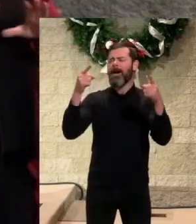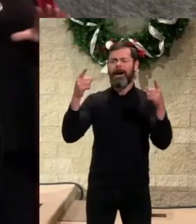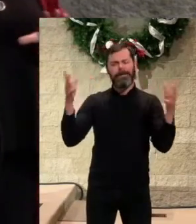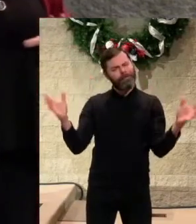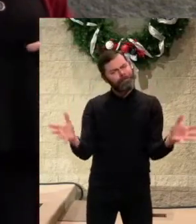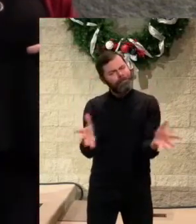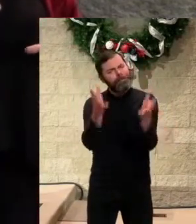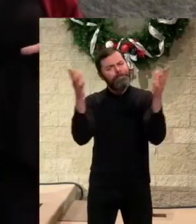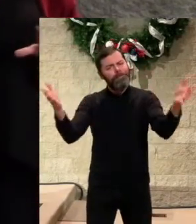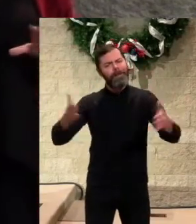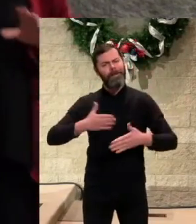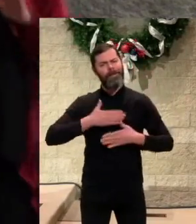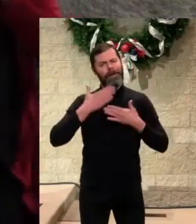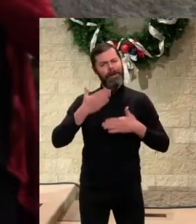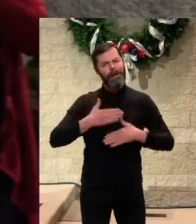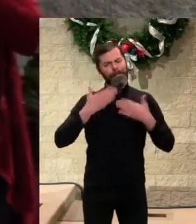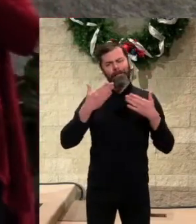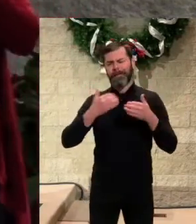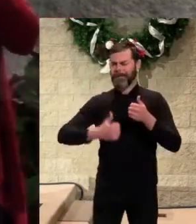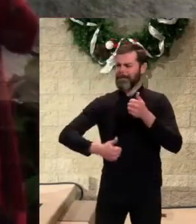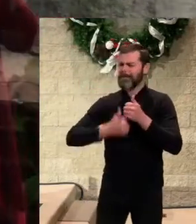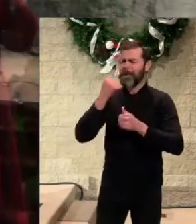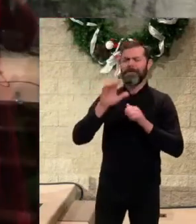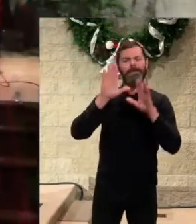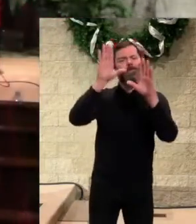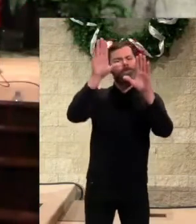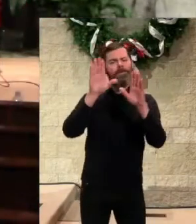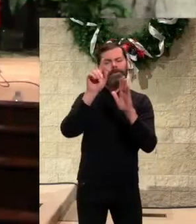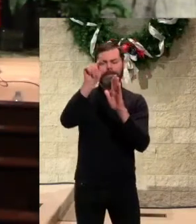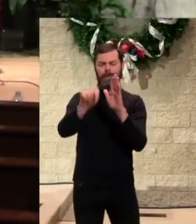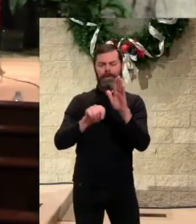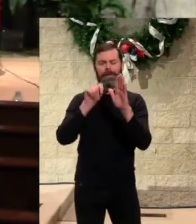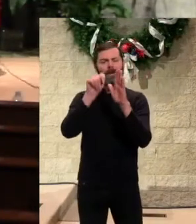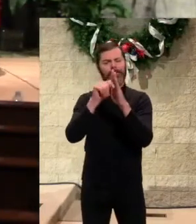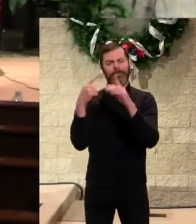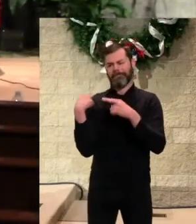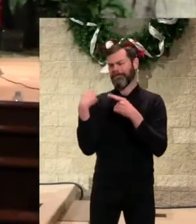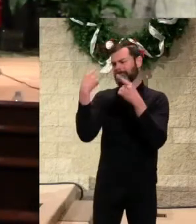a most wonderful time of the